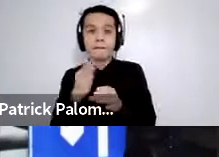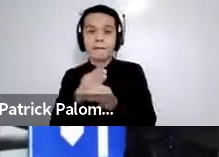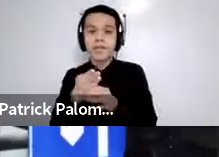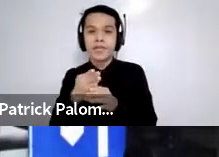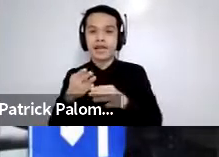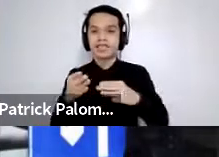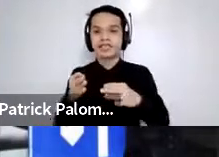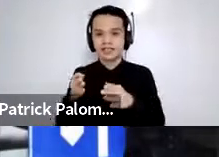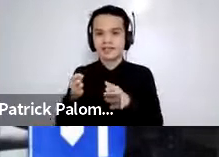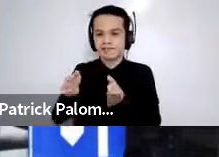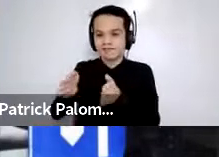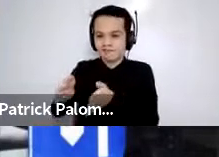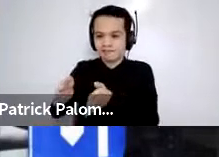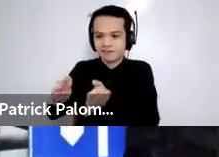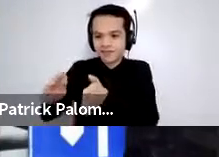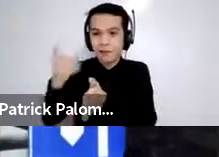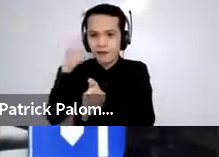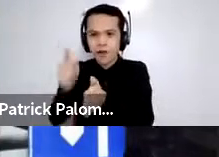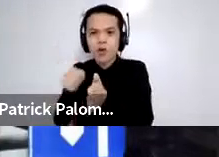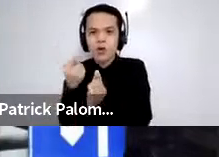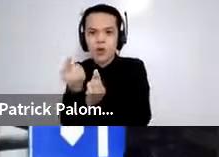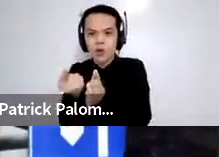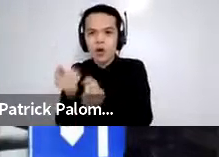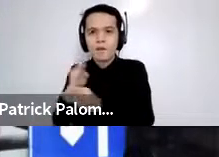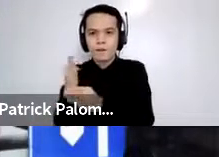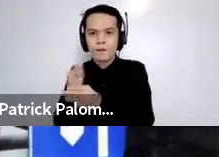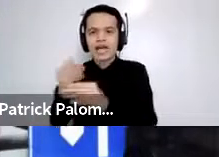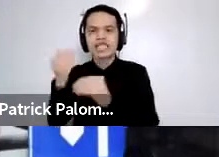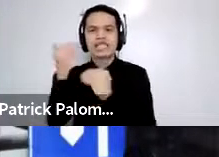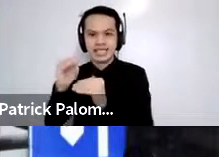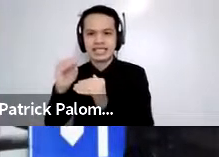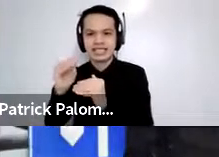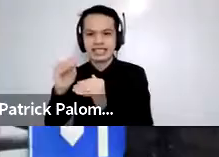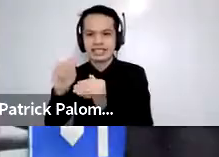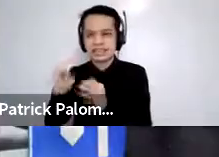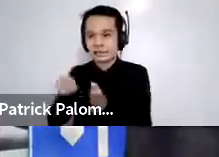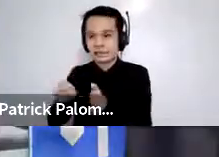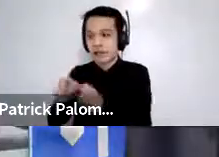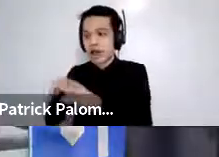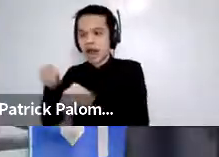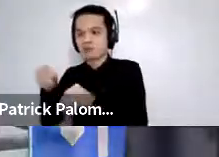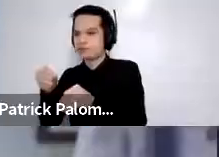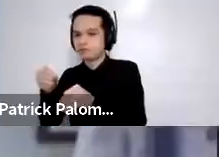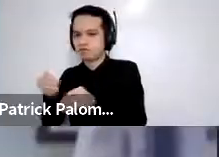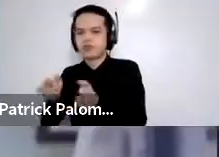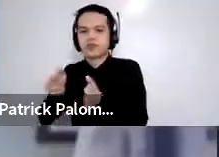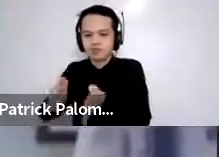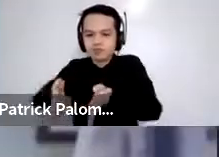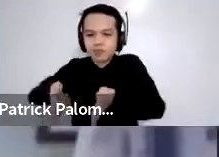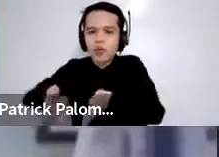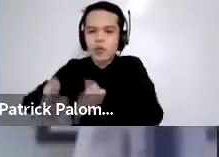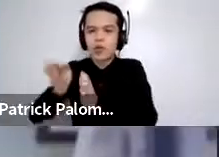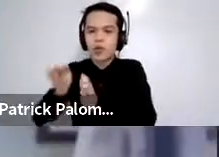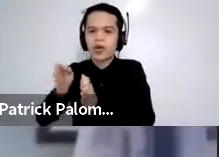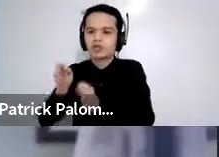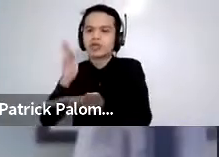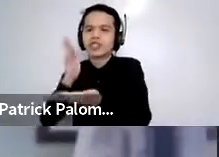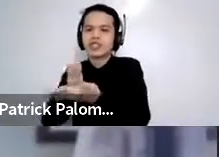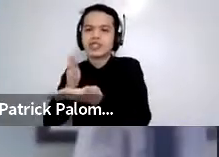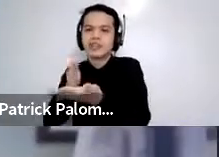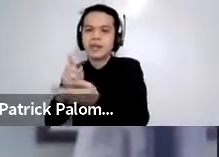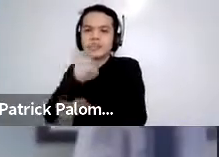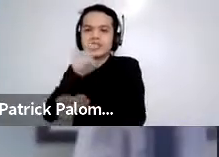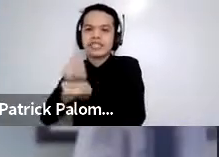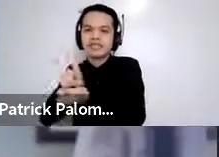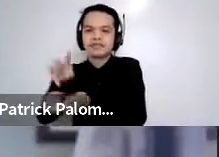limiting the buses to just one lane on the leftmost portion so that they will just only stop at certain areas. This will save time, space,